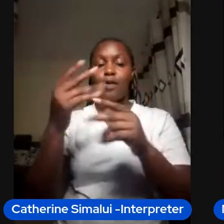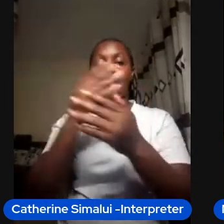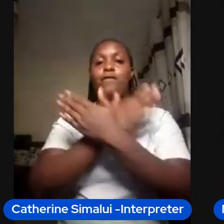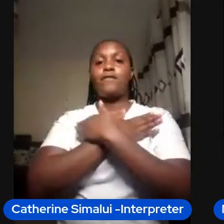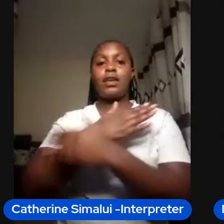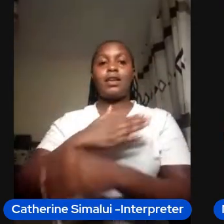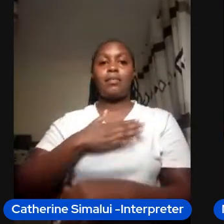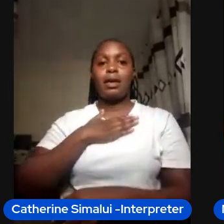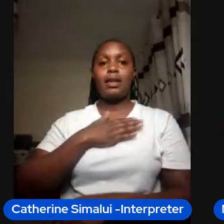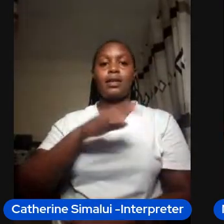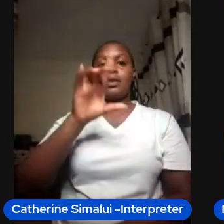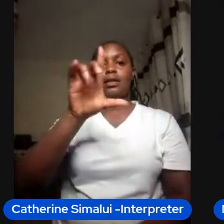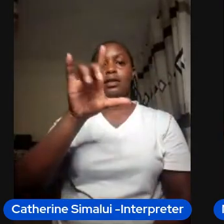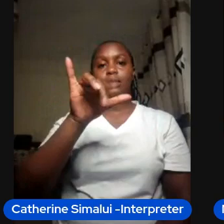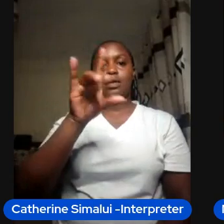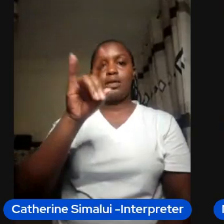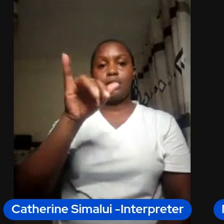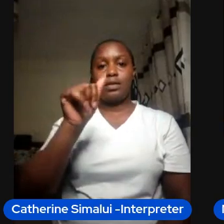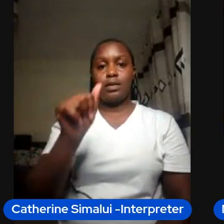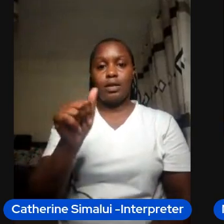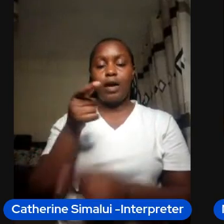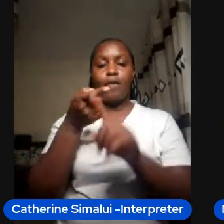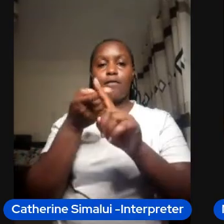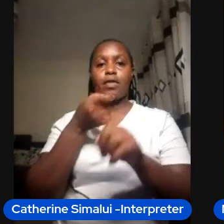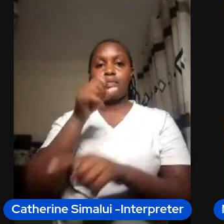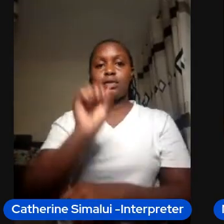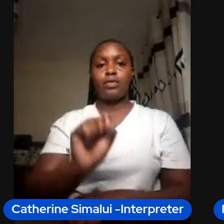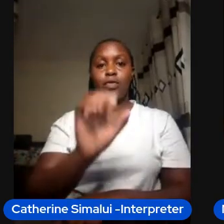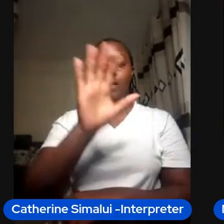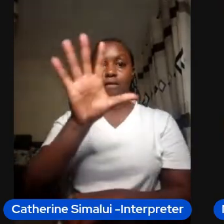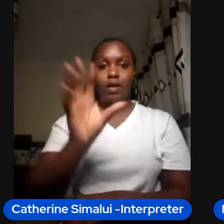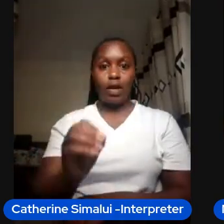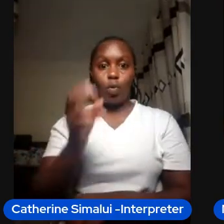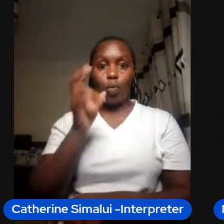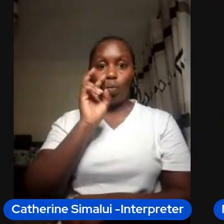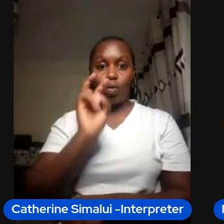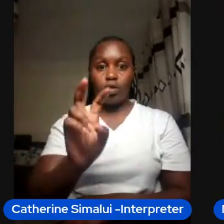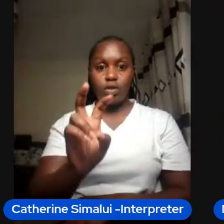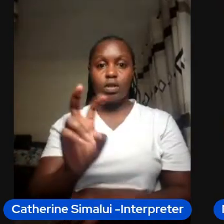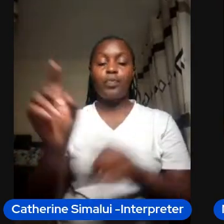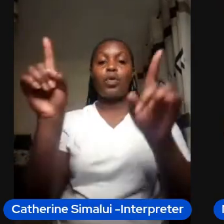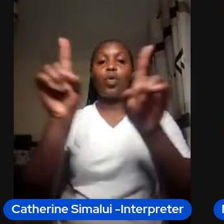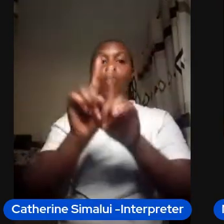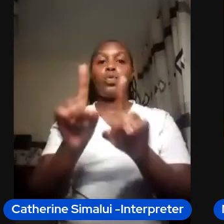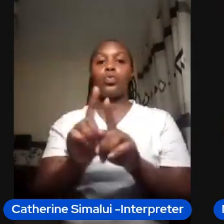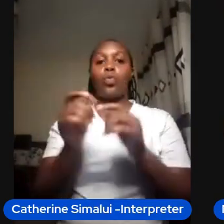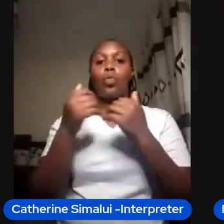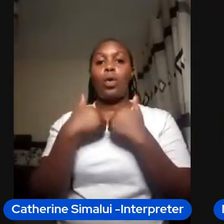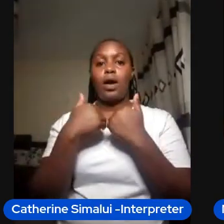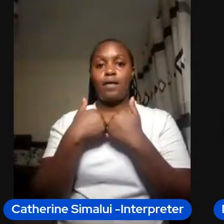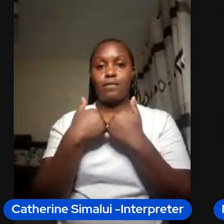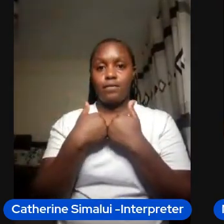Lydia Pretorius all the way from South Africa. Hello. I can see